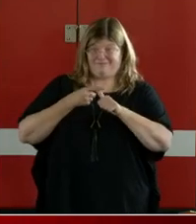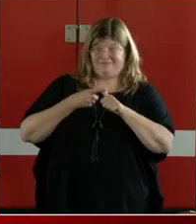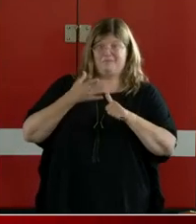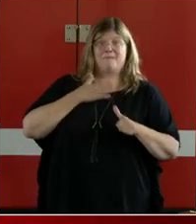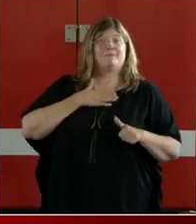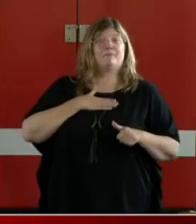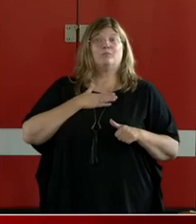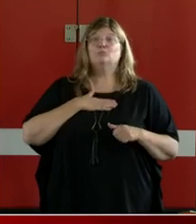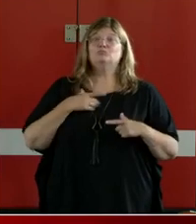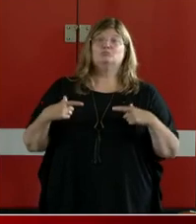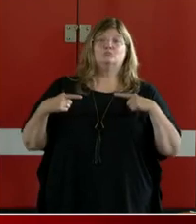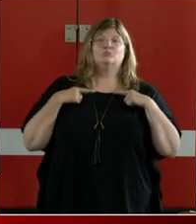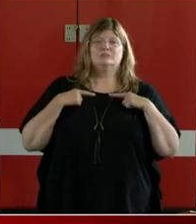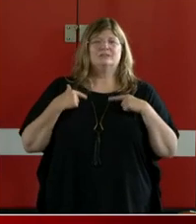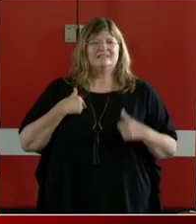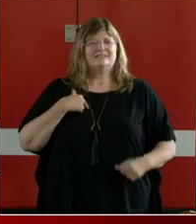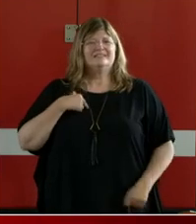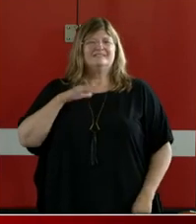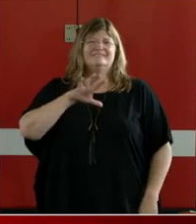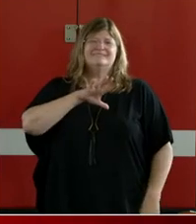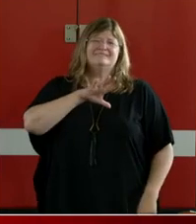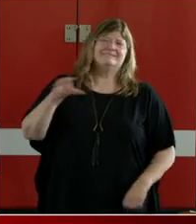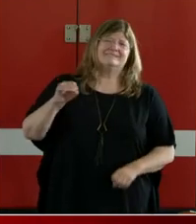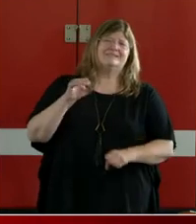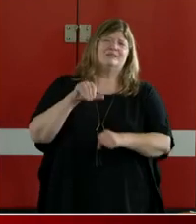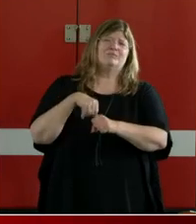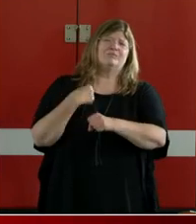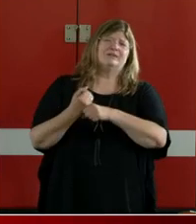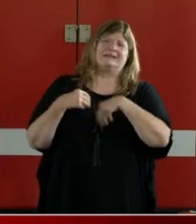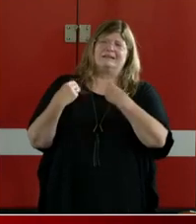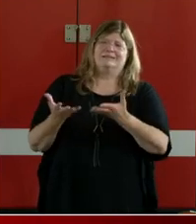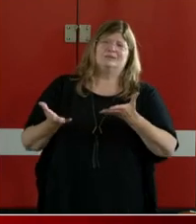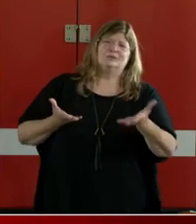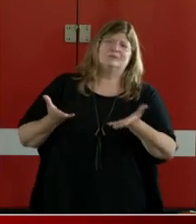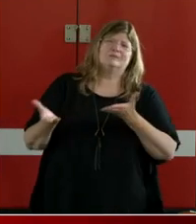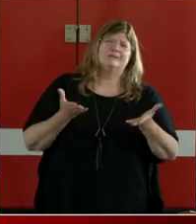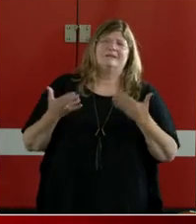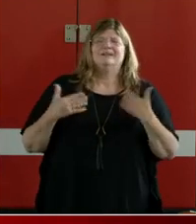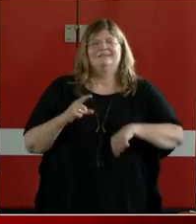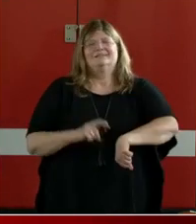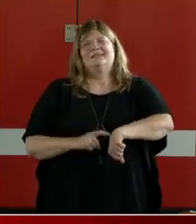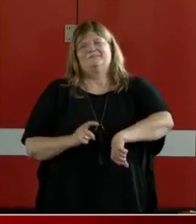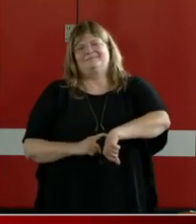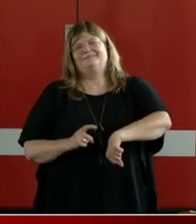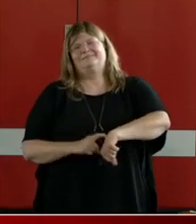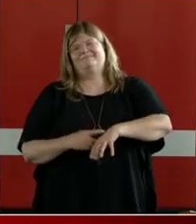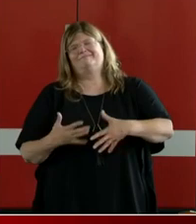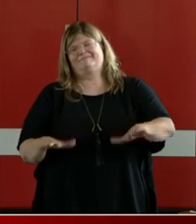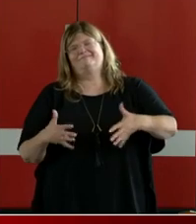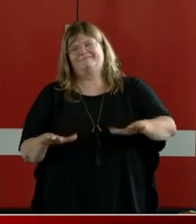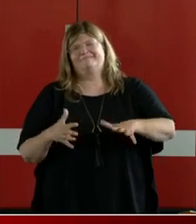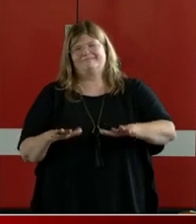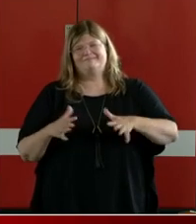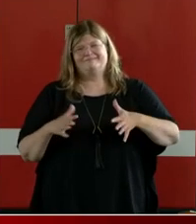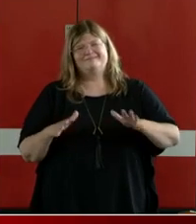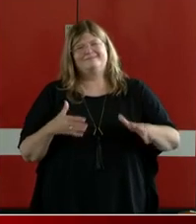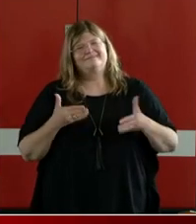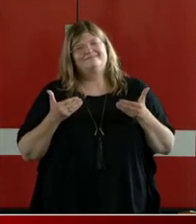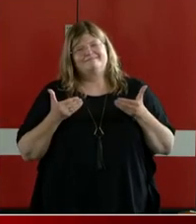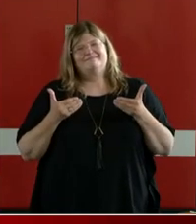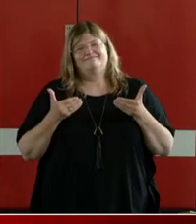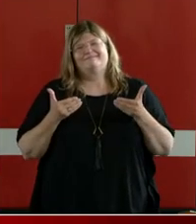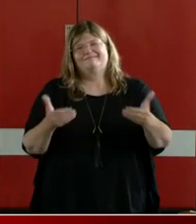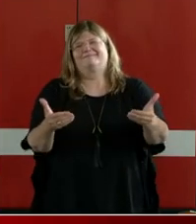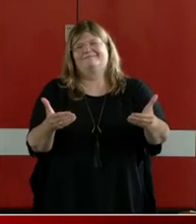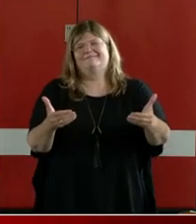have 50 years in the fire service. So I think I qualify for it. Any day's a good day to go to retirement.